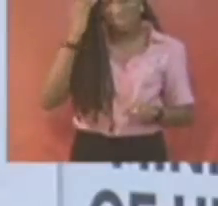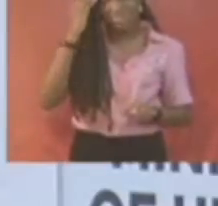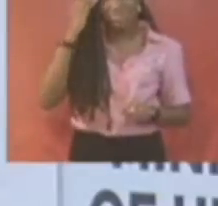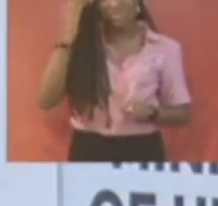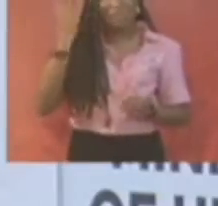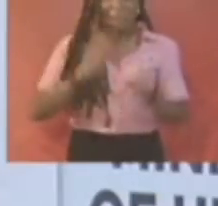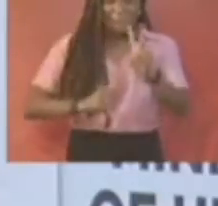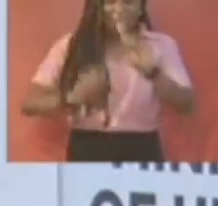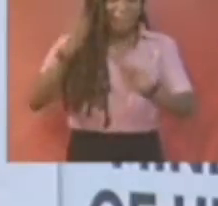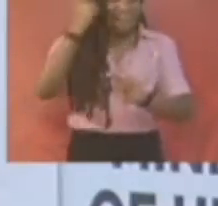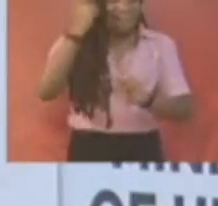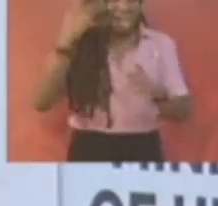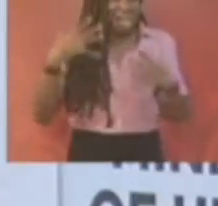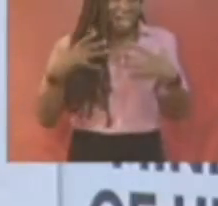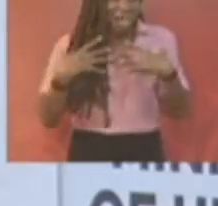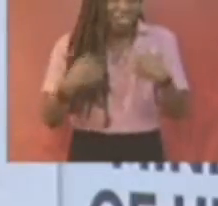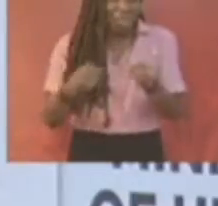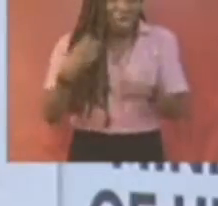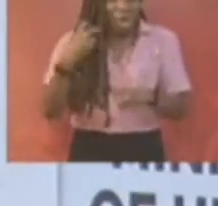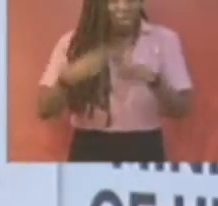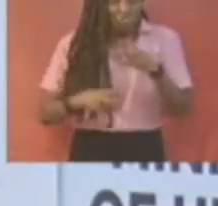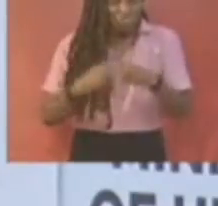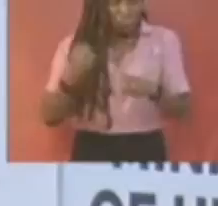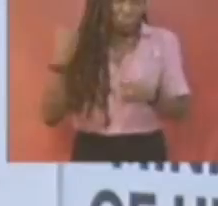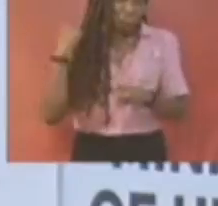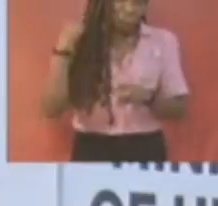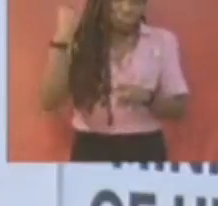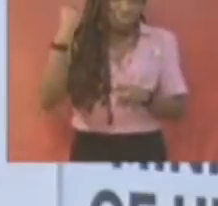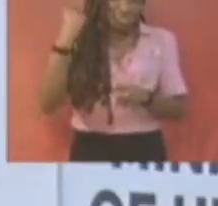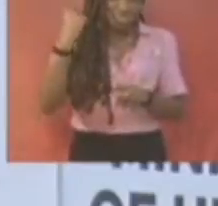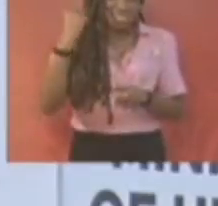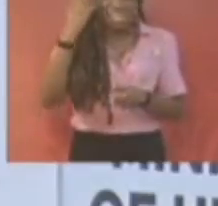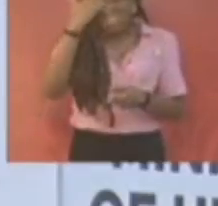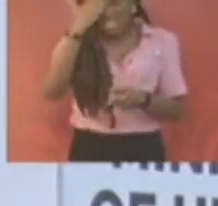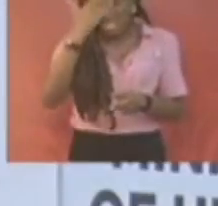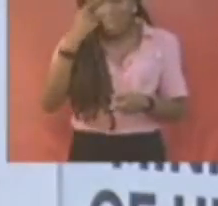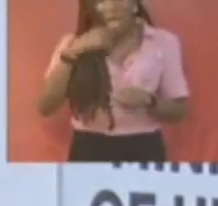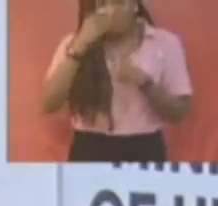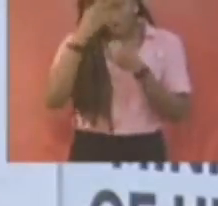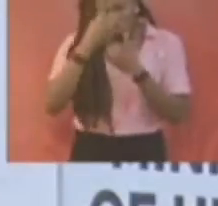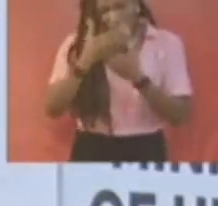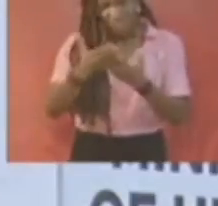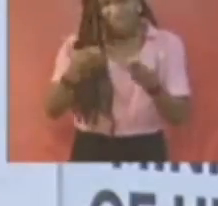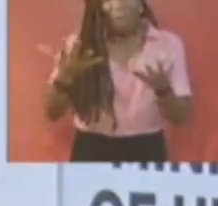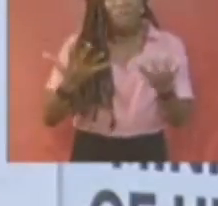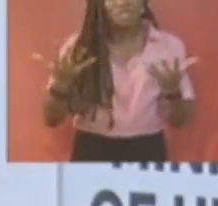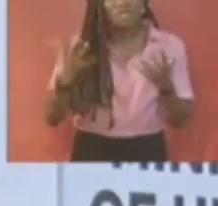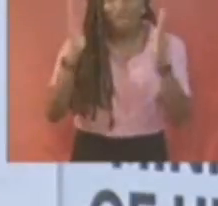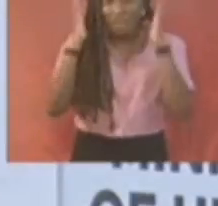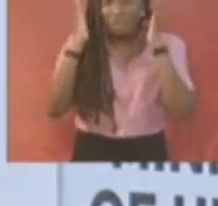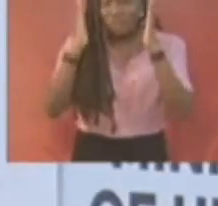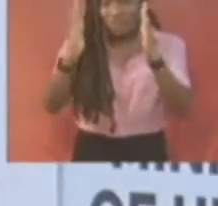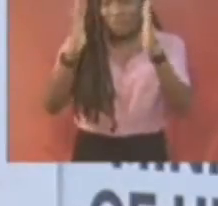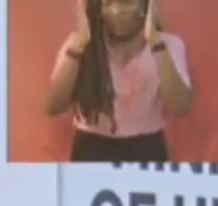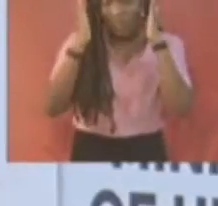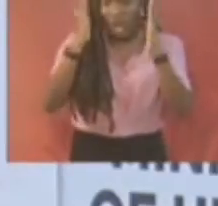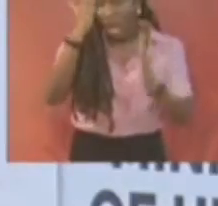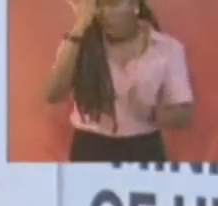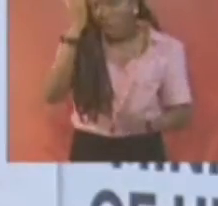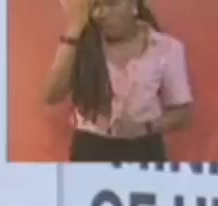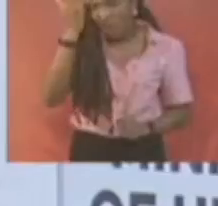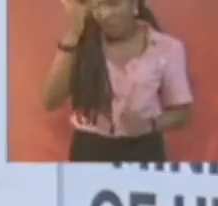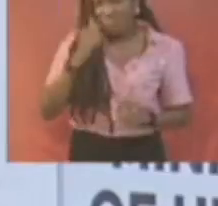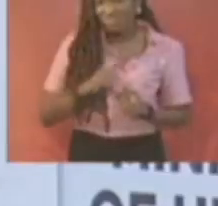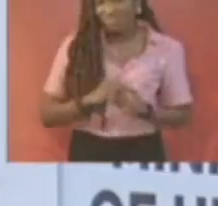that's why earlier on I said, let's focus, because how we look at things affects how we respond to